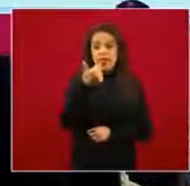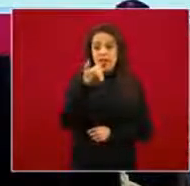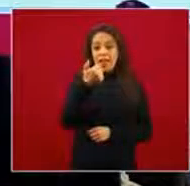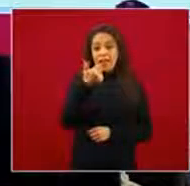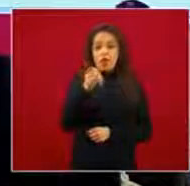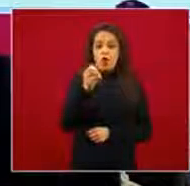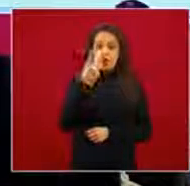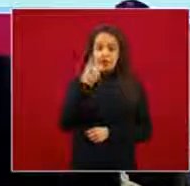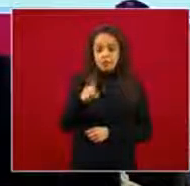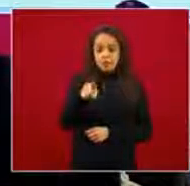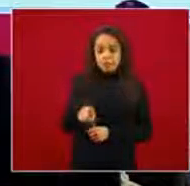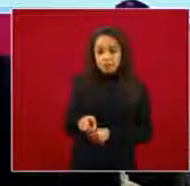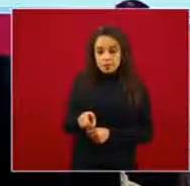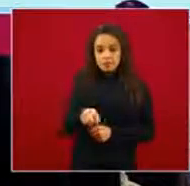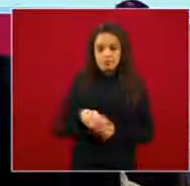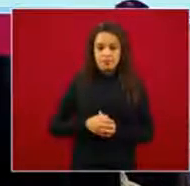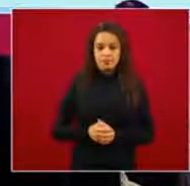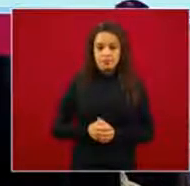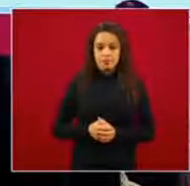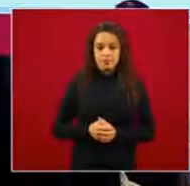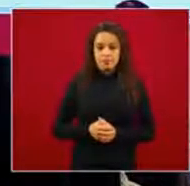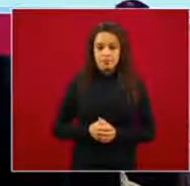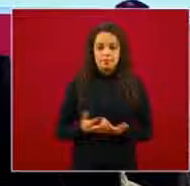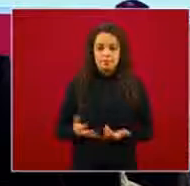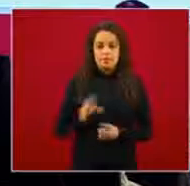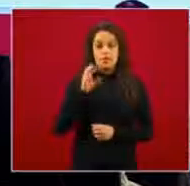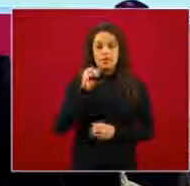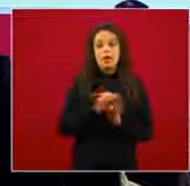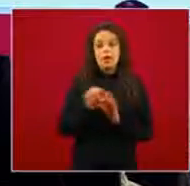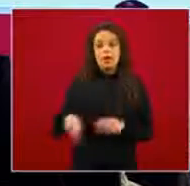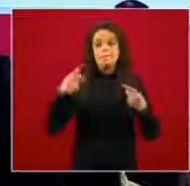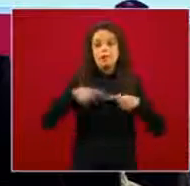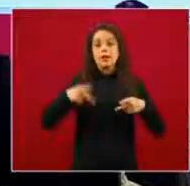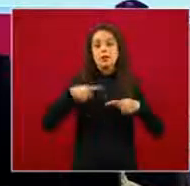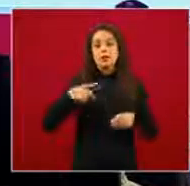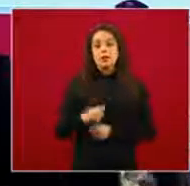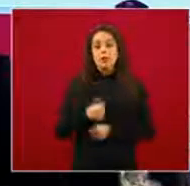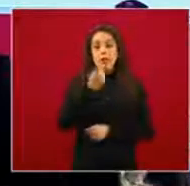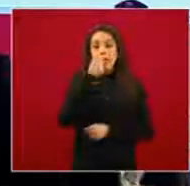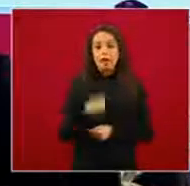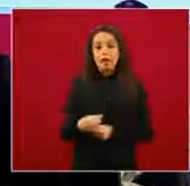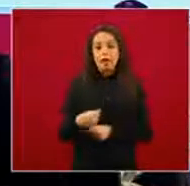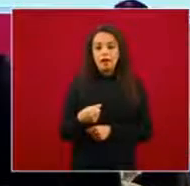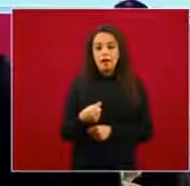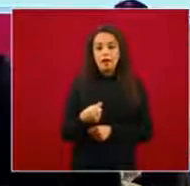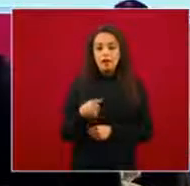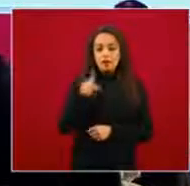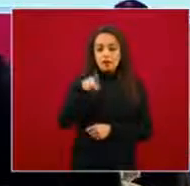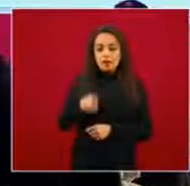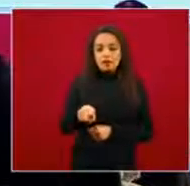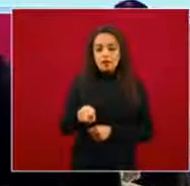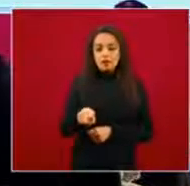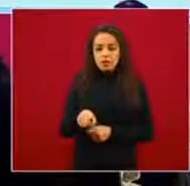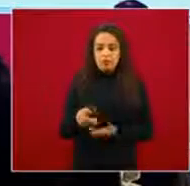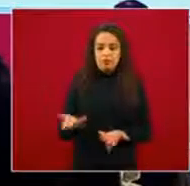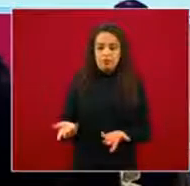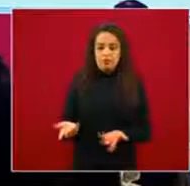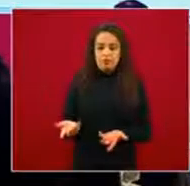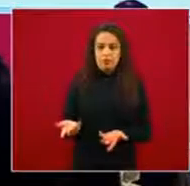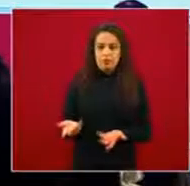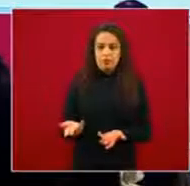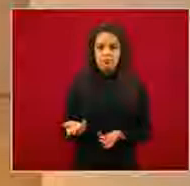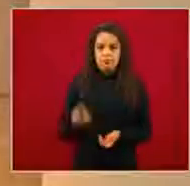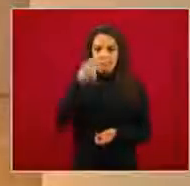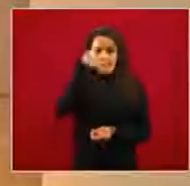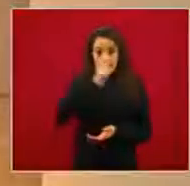And sometimes a technique we need to get rid of it is those people licking their fingers just to clean